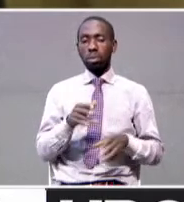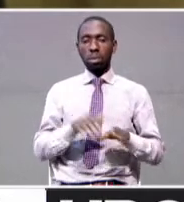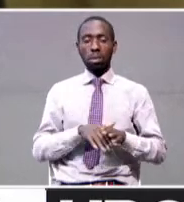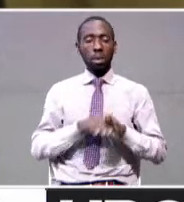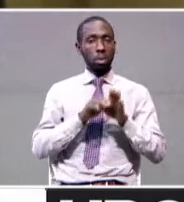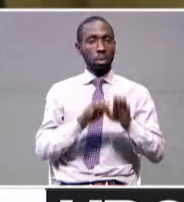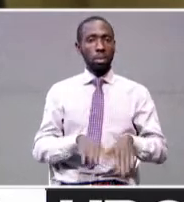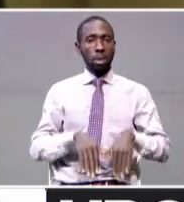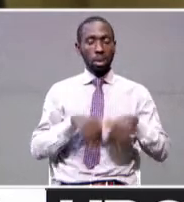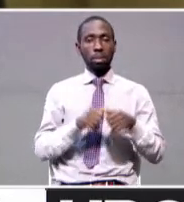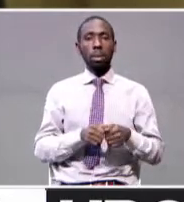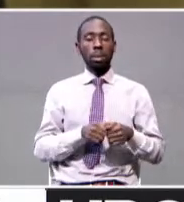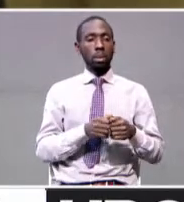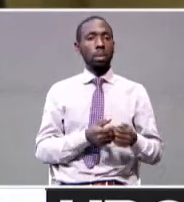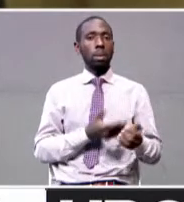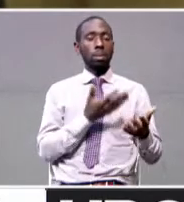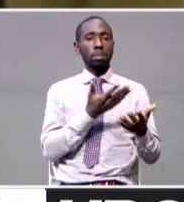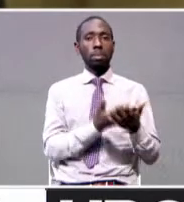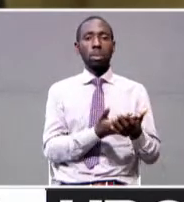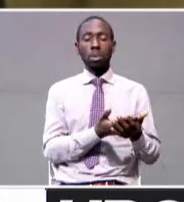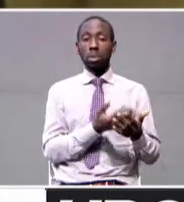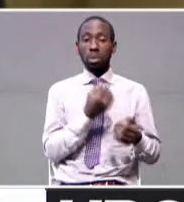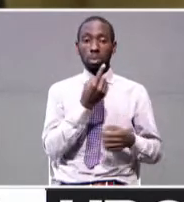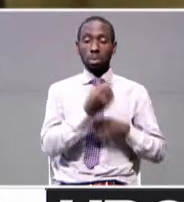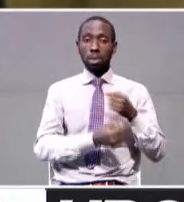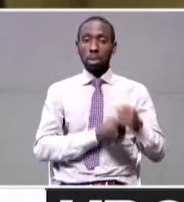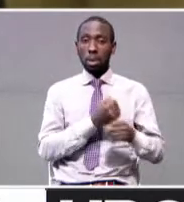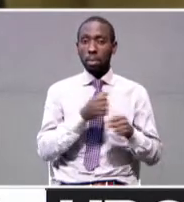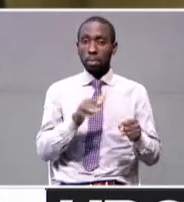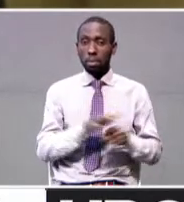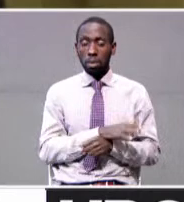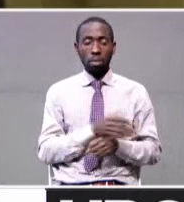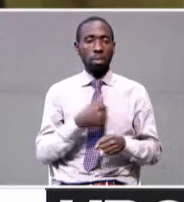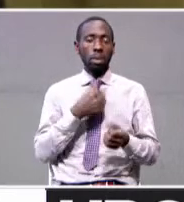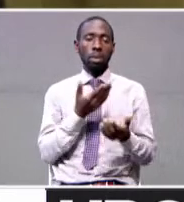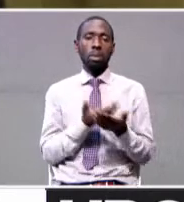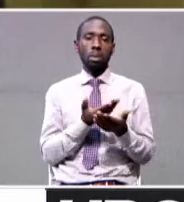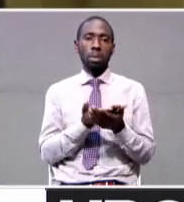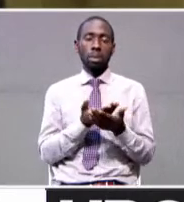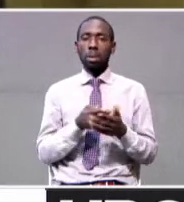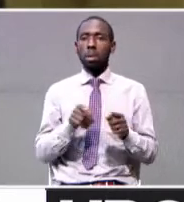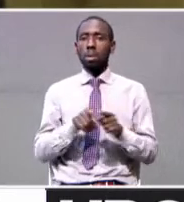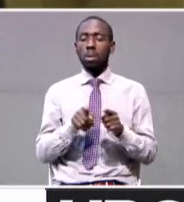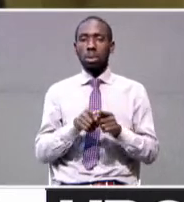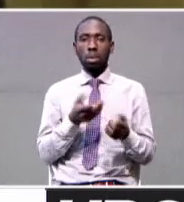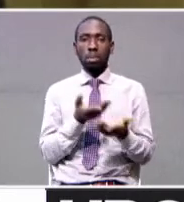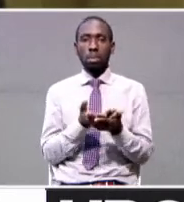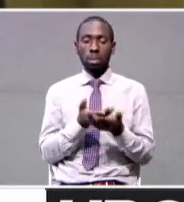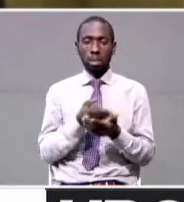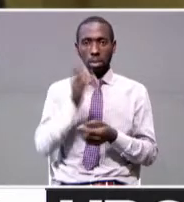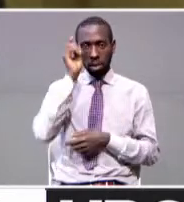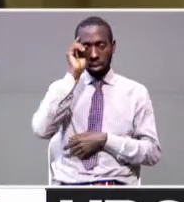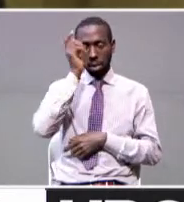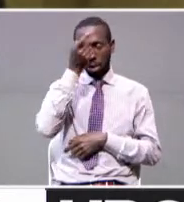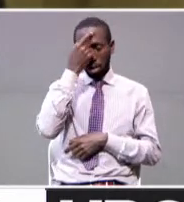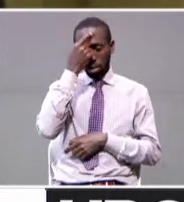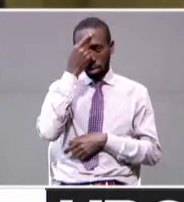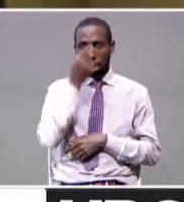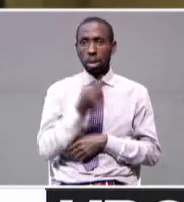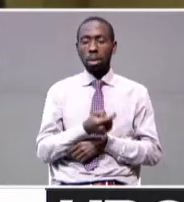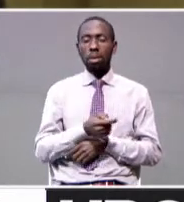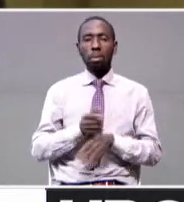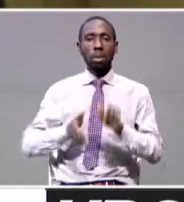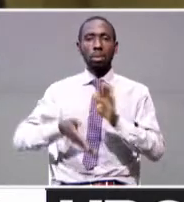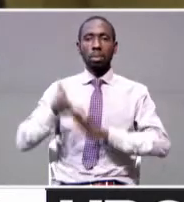in prison today. I request and I plead with the government for